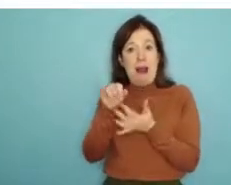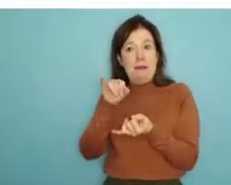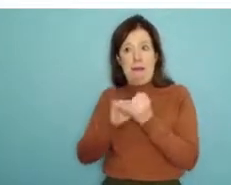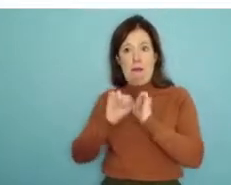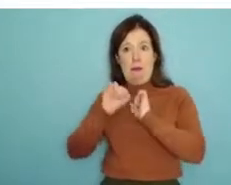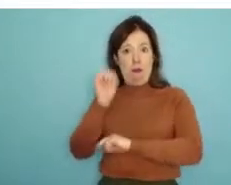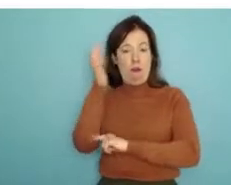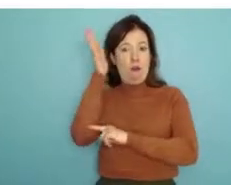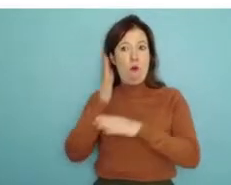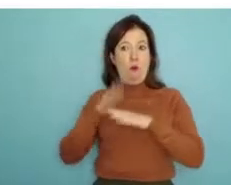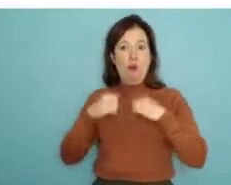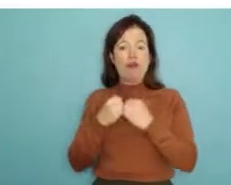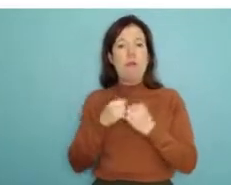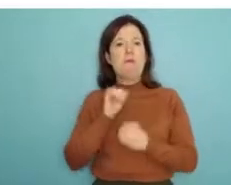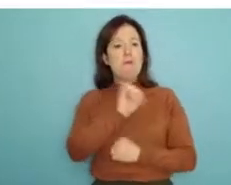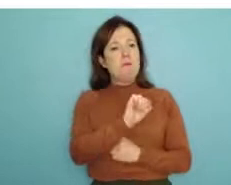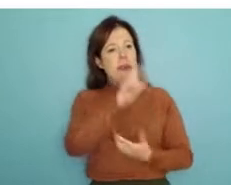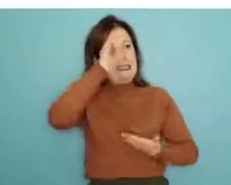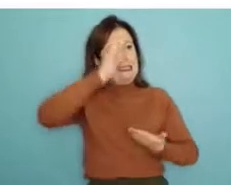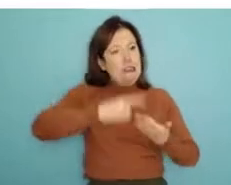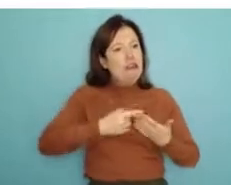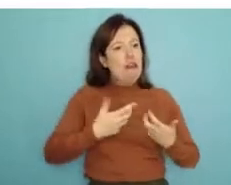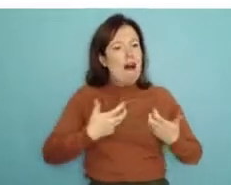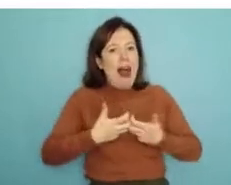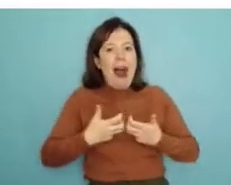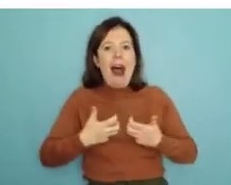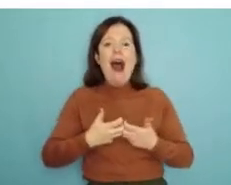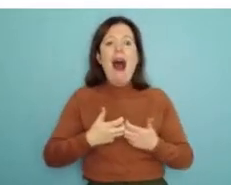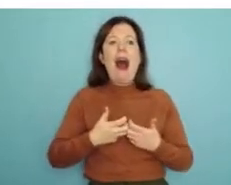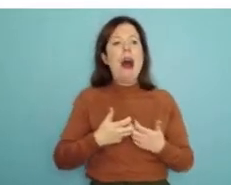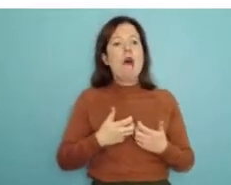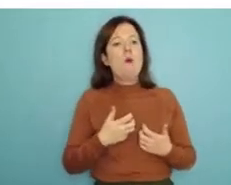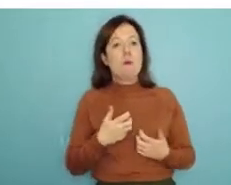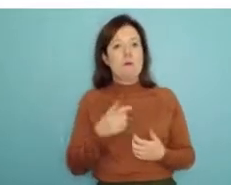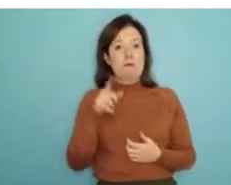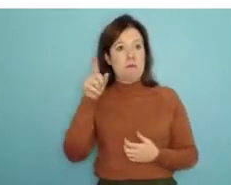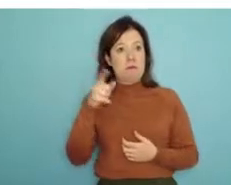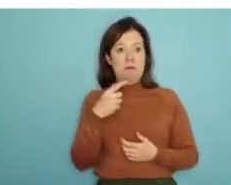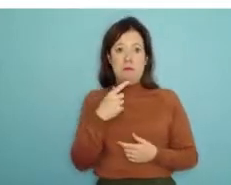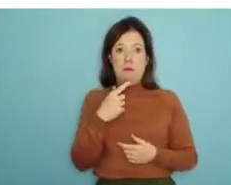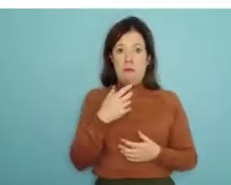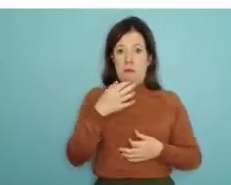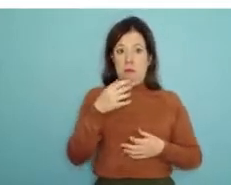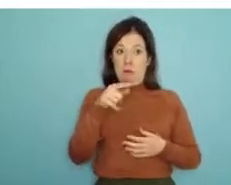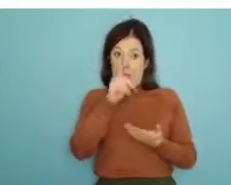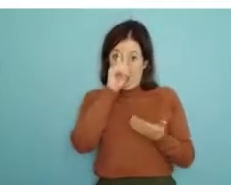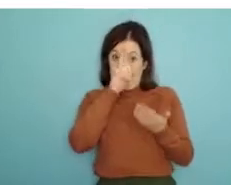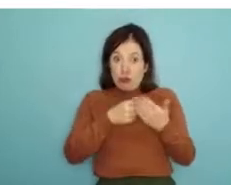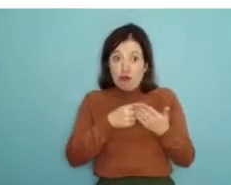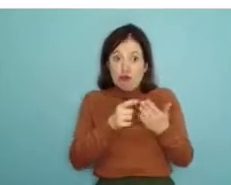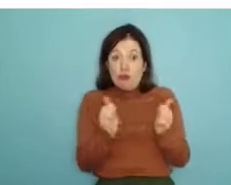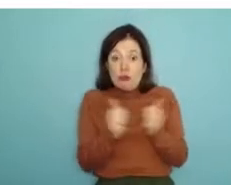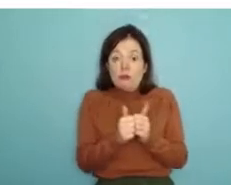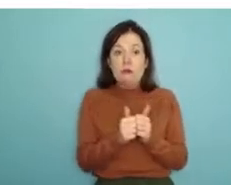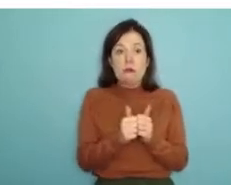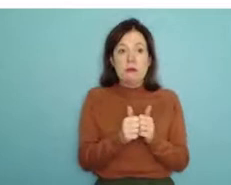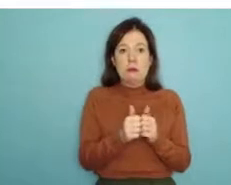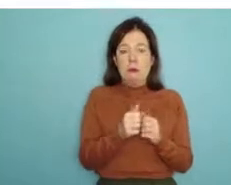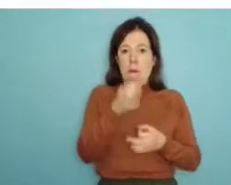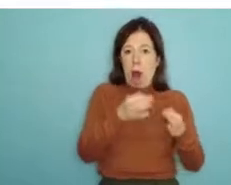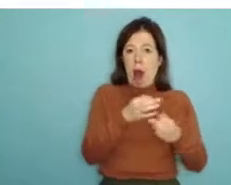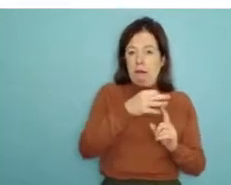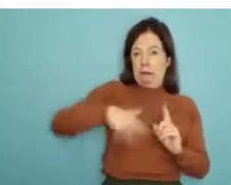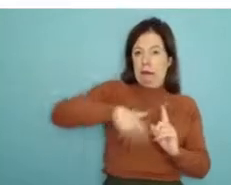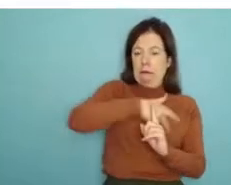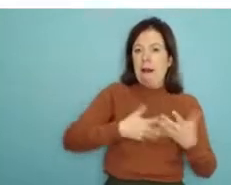decision making and how decisions are made. And she talked about the politics of decision making and who's making the decisions and where they're